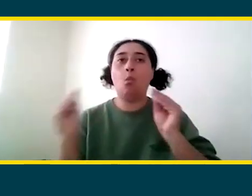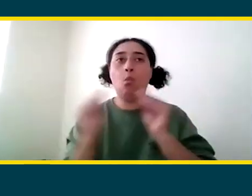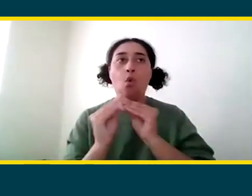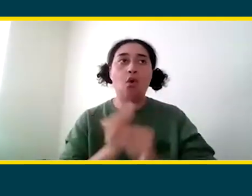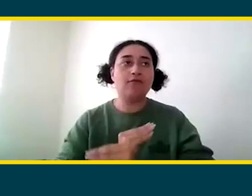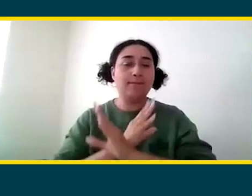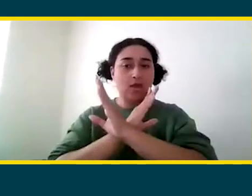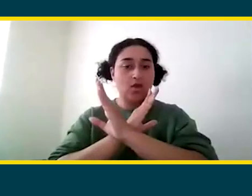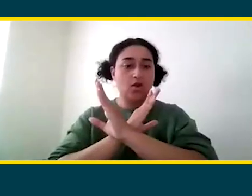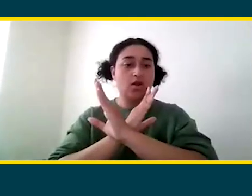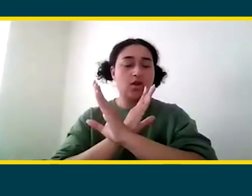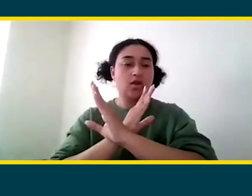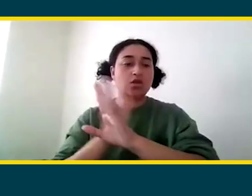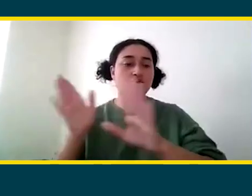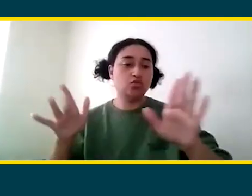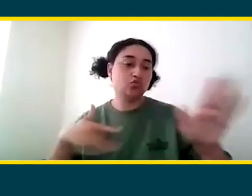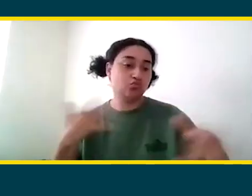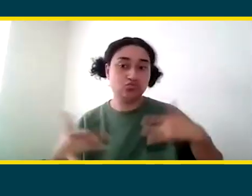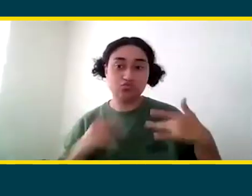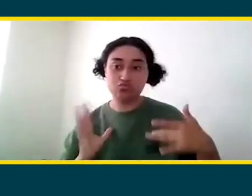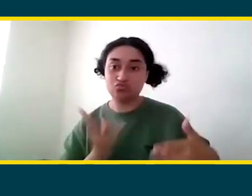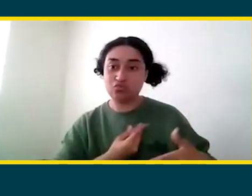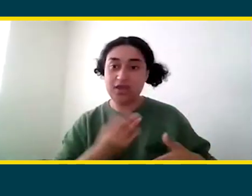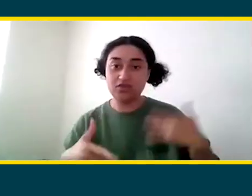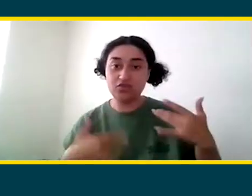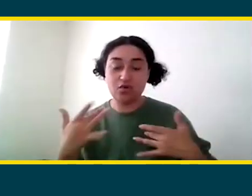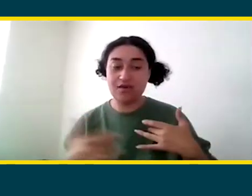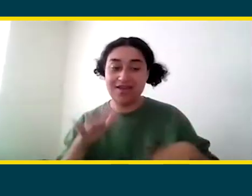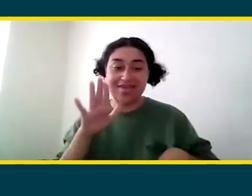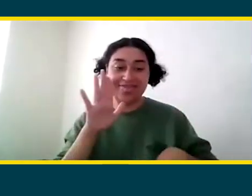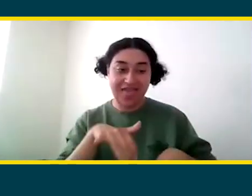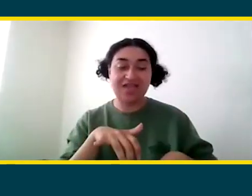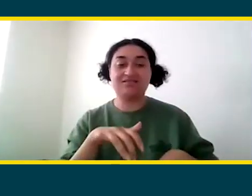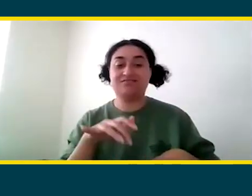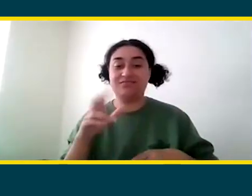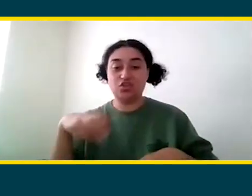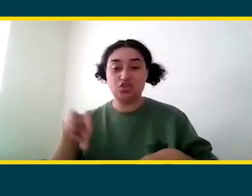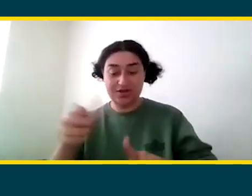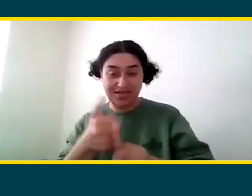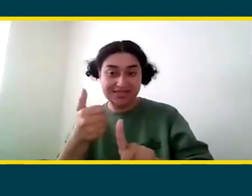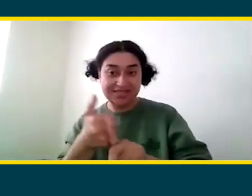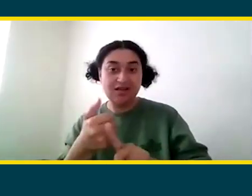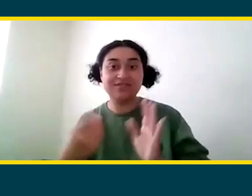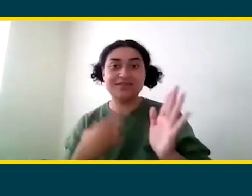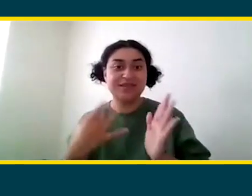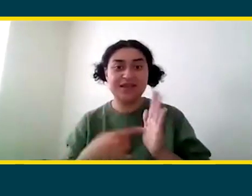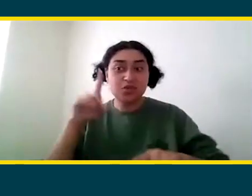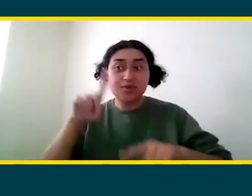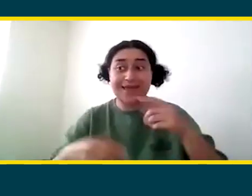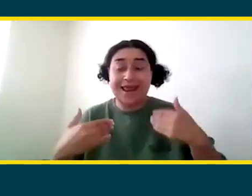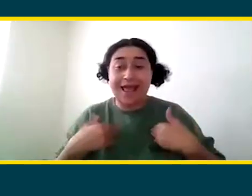barrier to trans joy than just the journey of self-discovery itself. Like, you can't even sometimes go on that journey